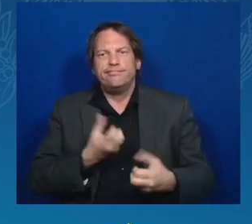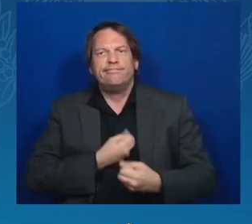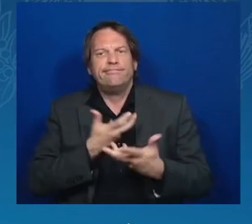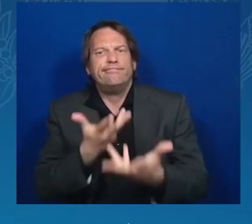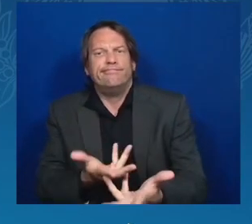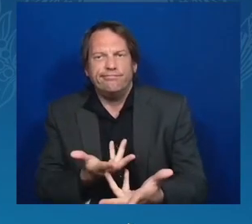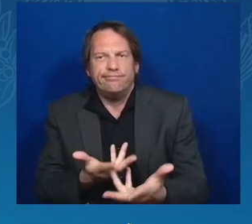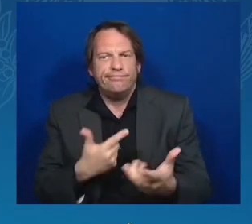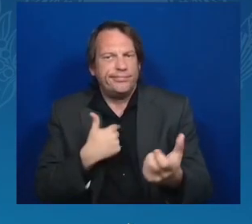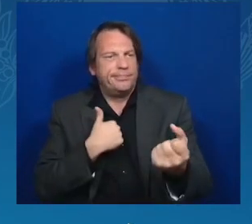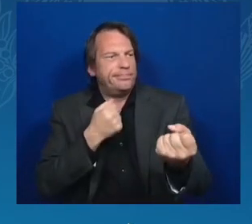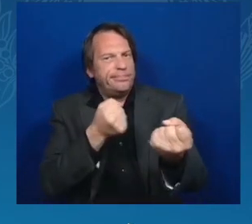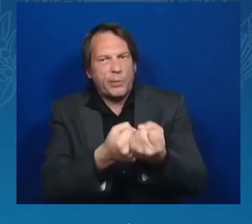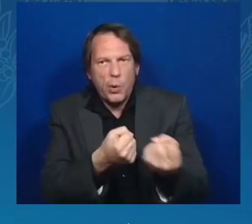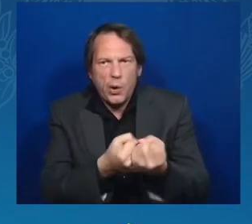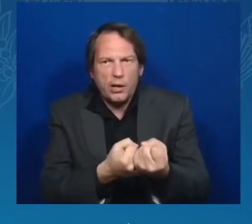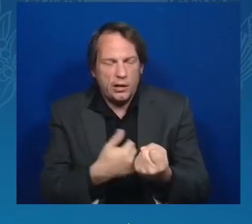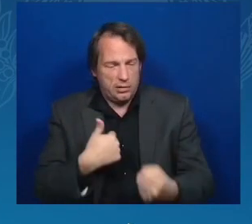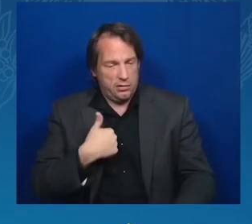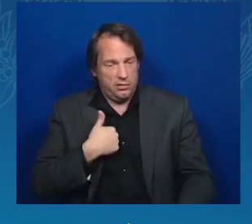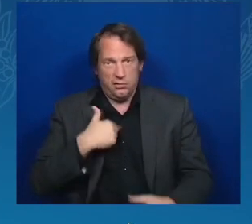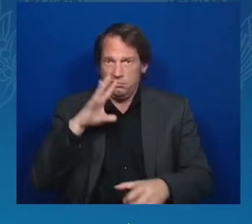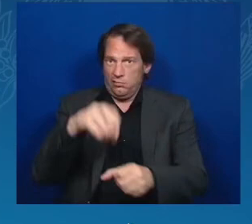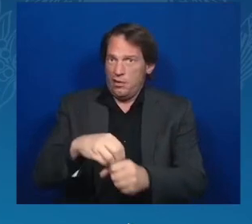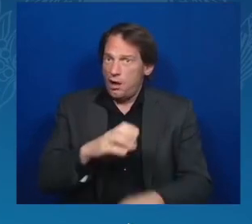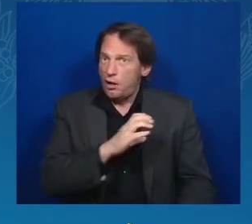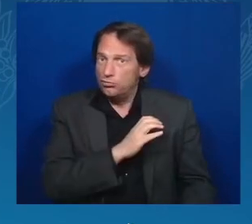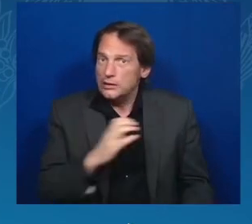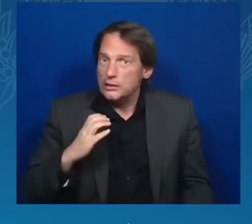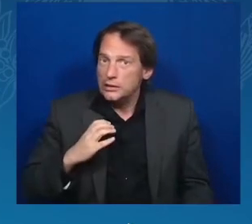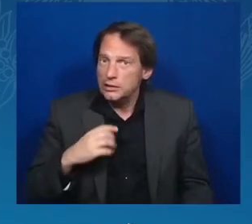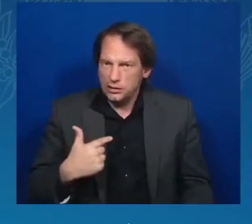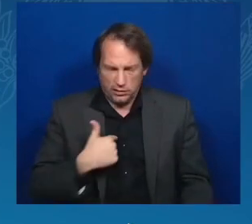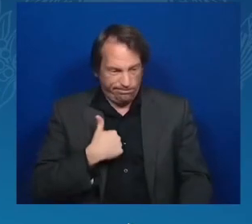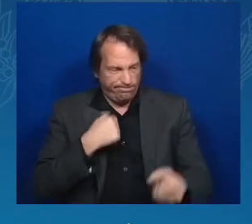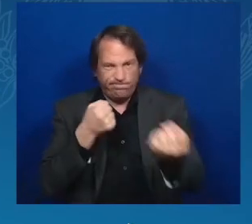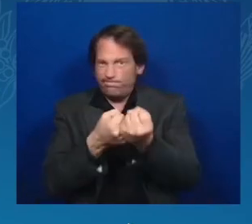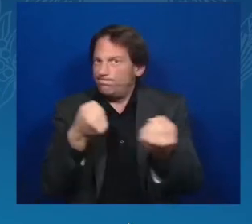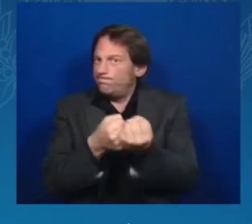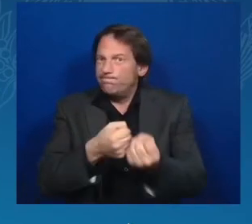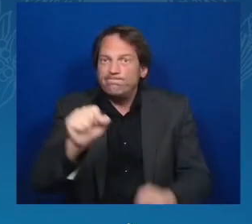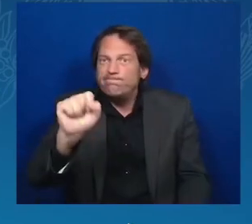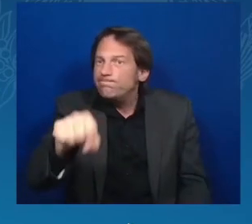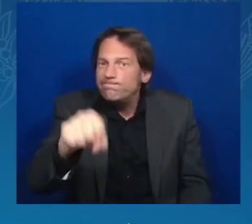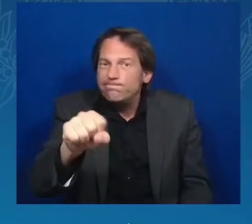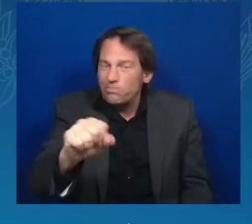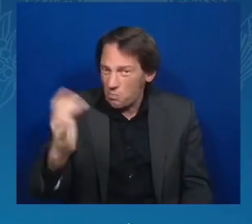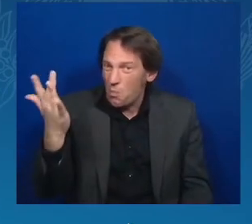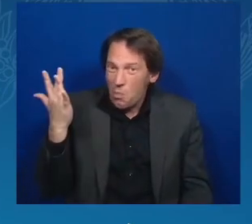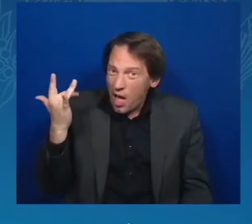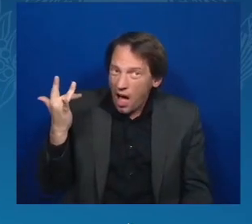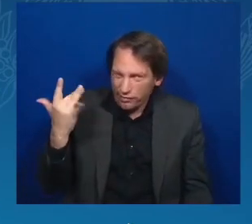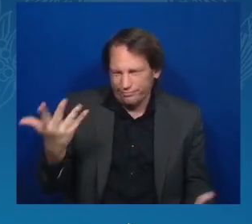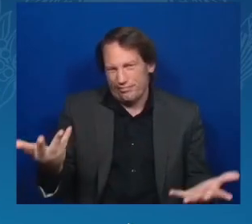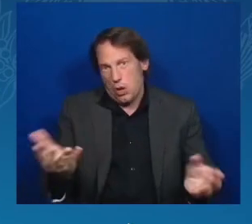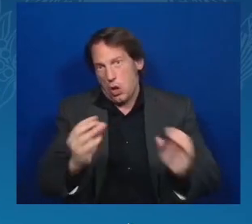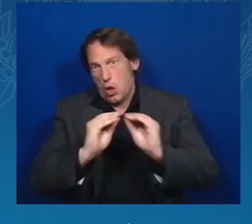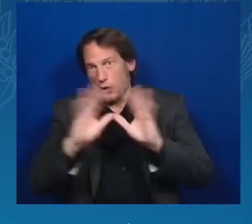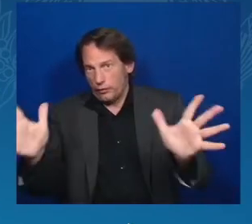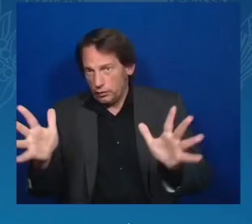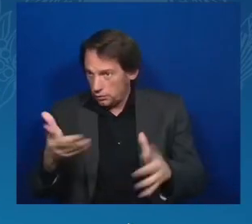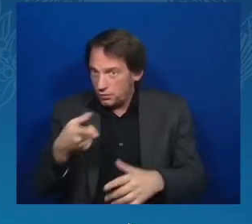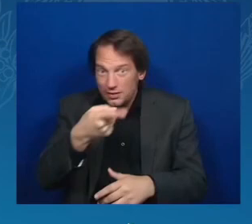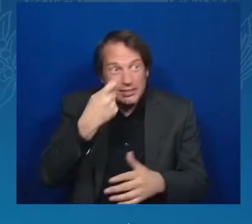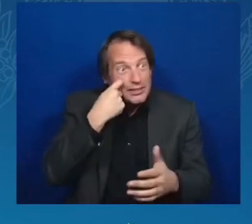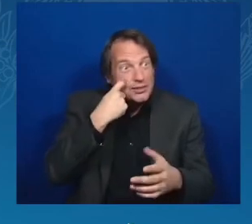very supportive of this, because obviously the implications that you just talked about and what it means